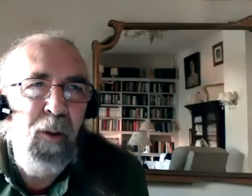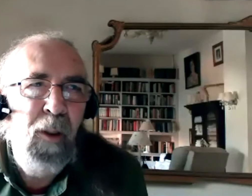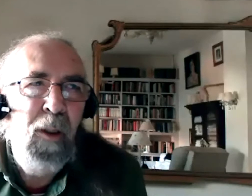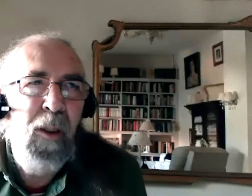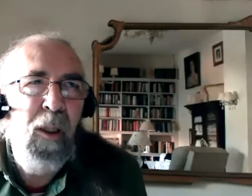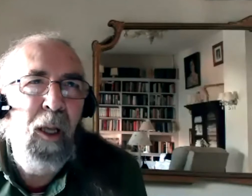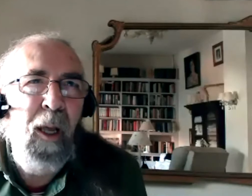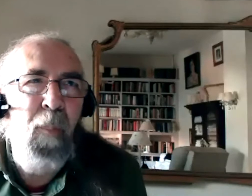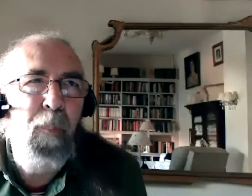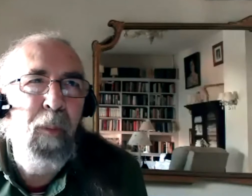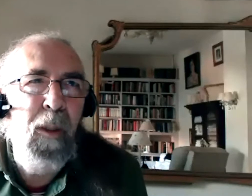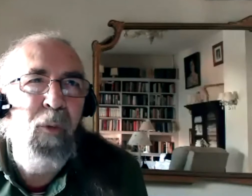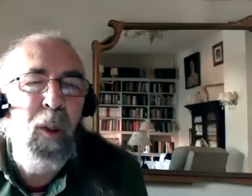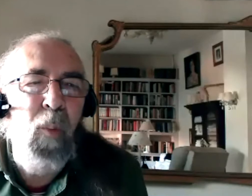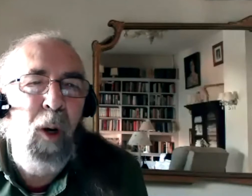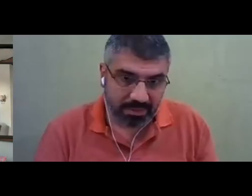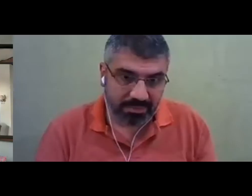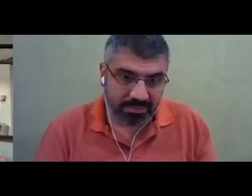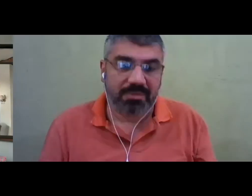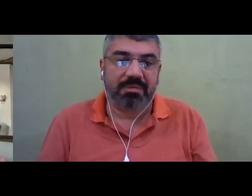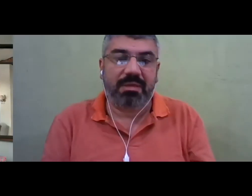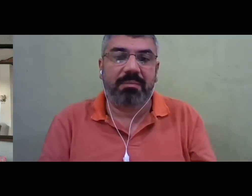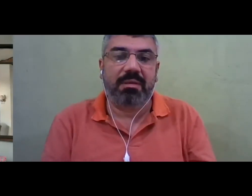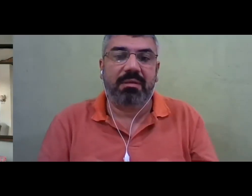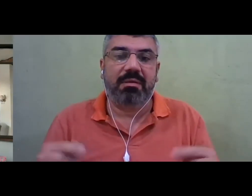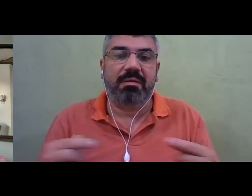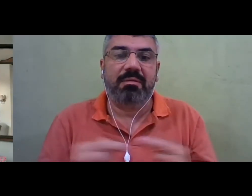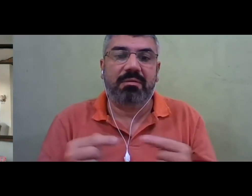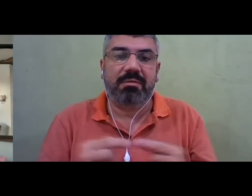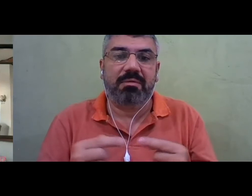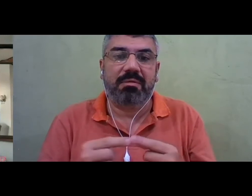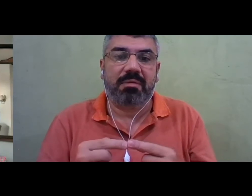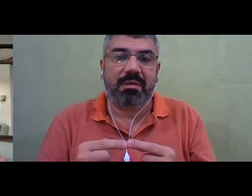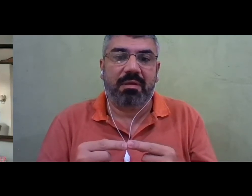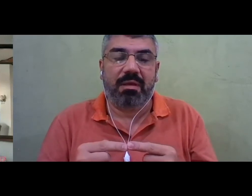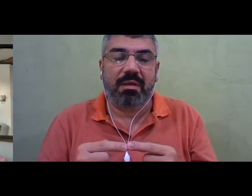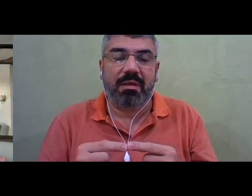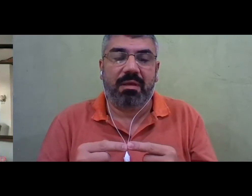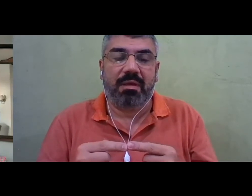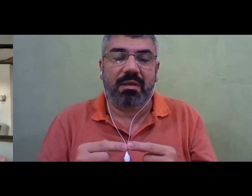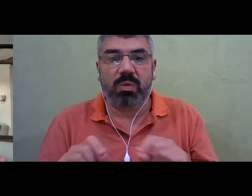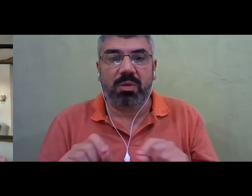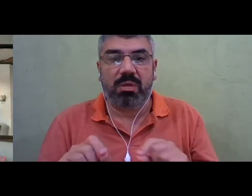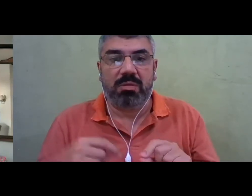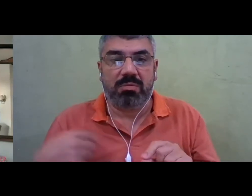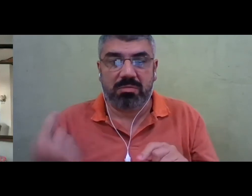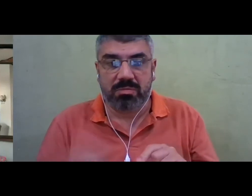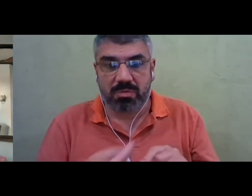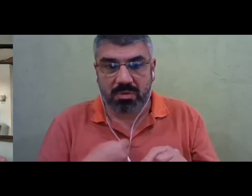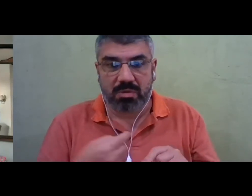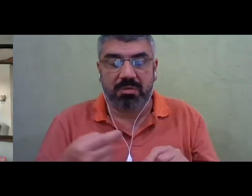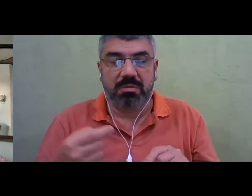But if we are right in our position, if we have some justice, if it's not just us